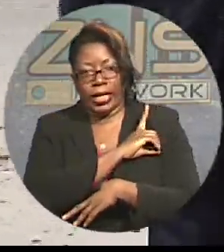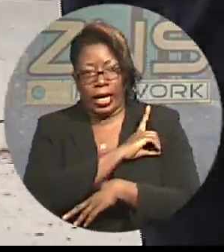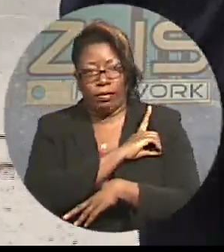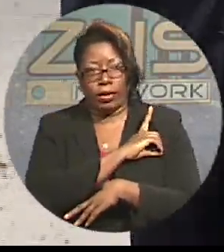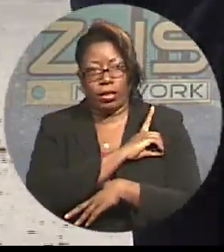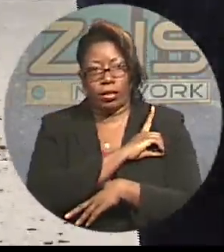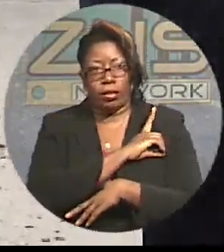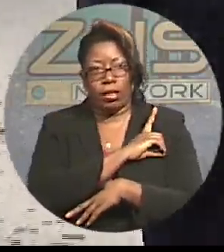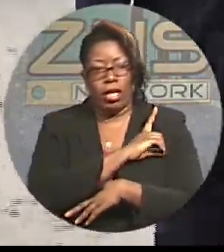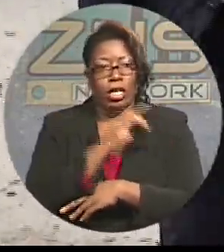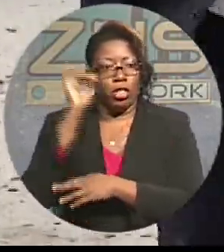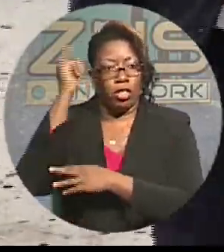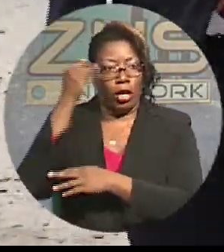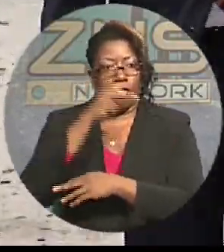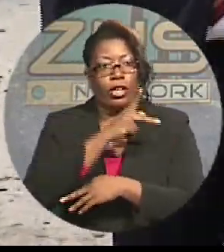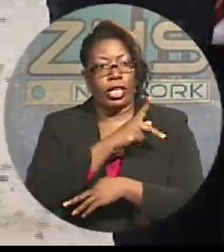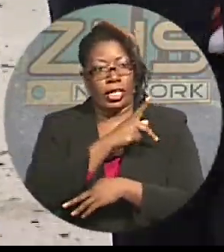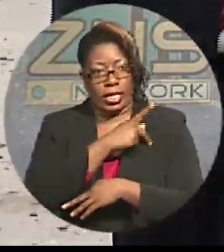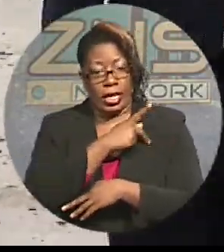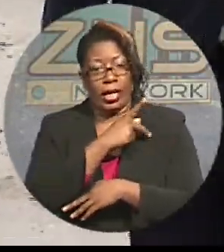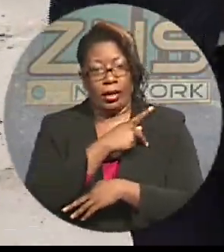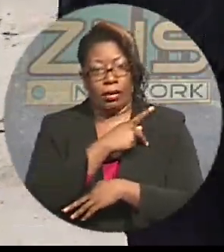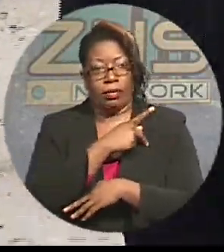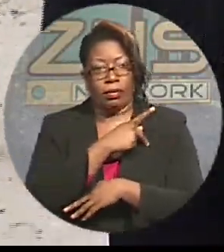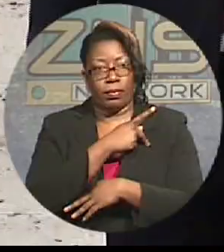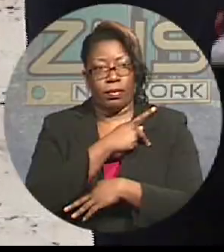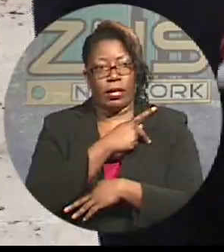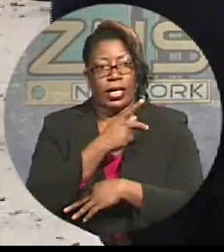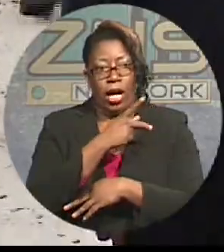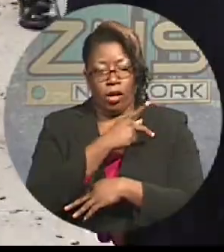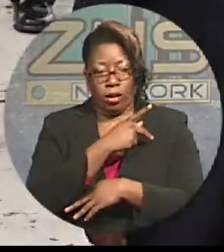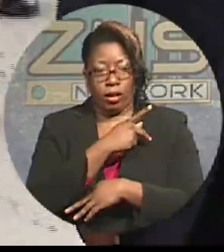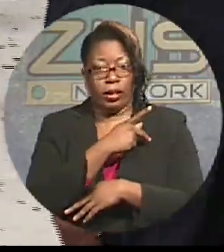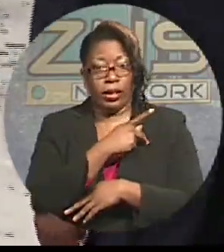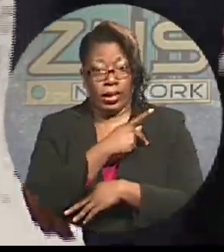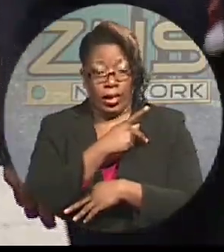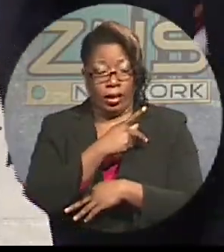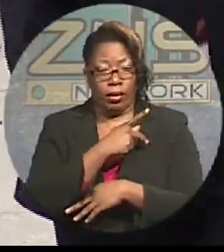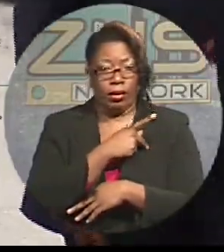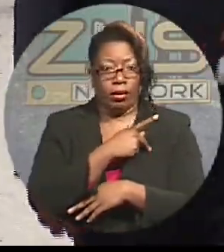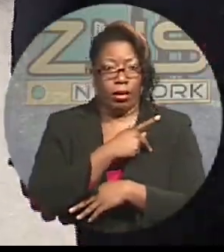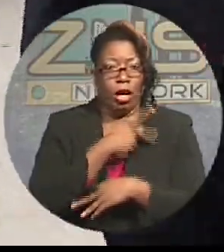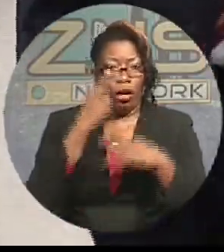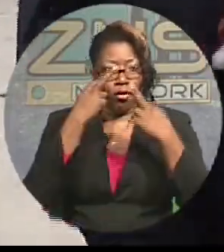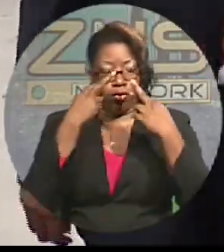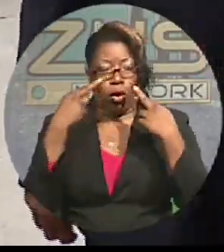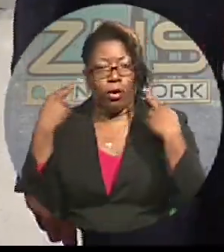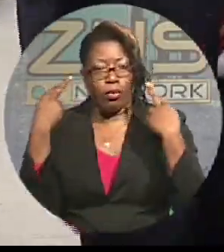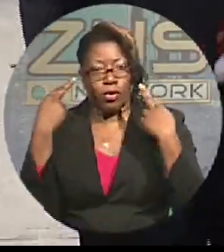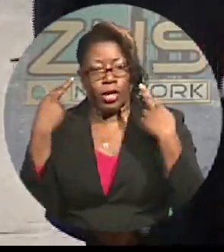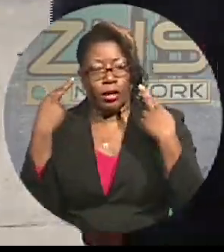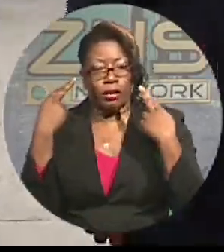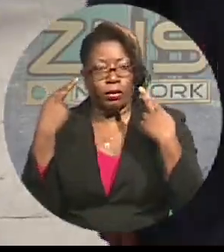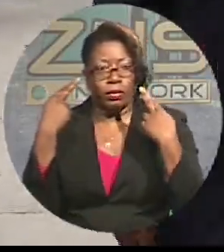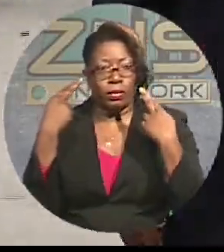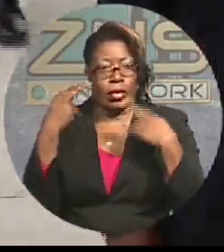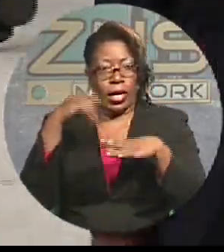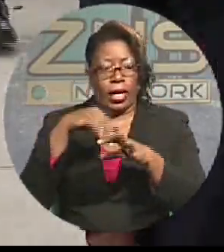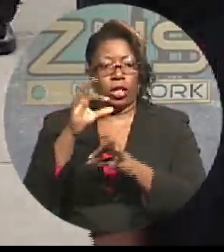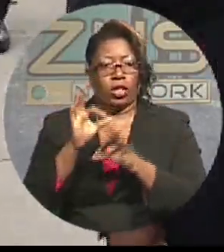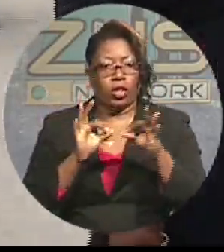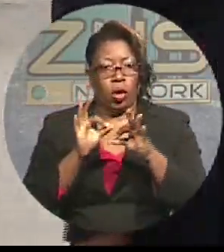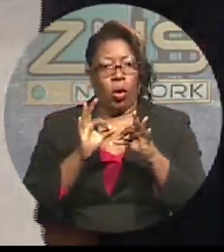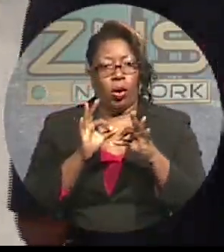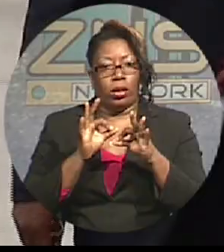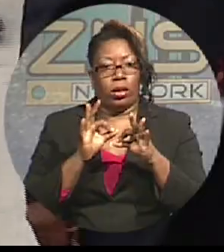Gardens resident Jeffrey King, also known as Bongo. King is facing three counts of armed robbery and one count of abetment to armed robbery. In court, King